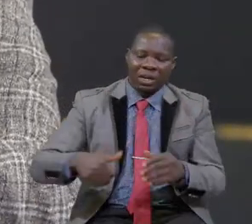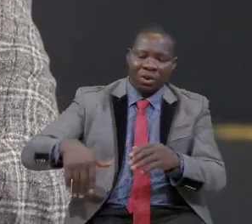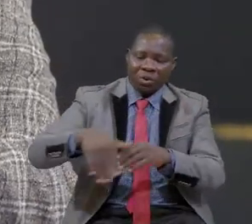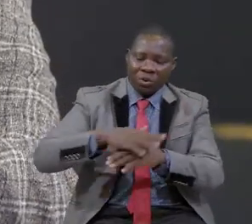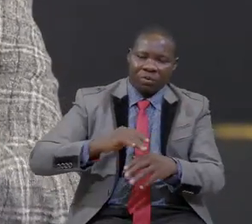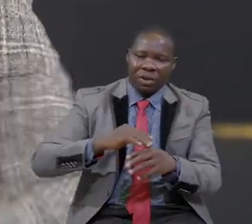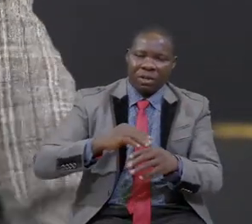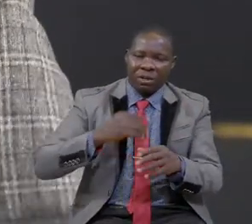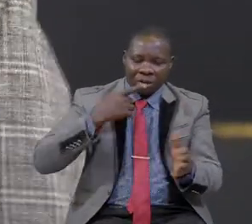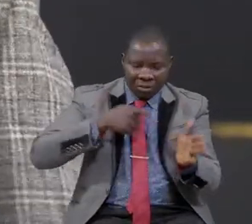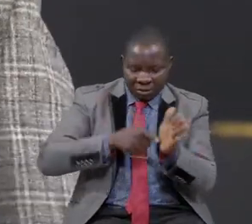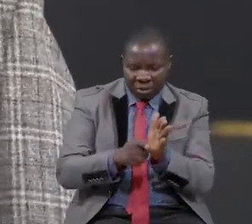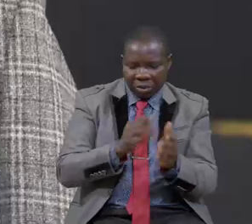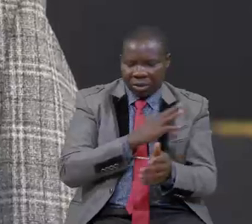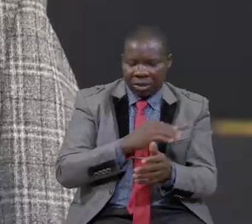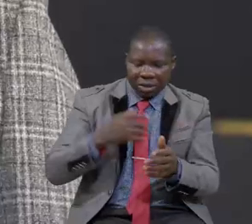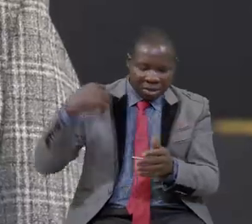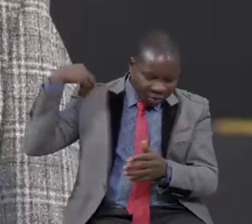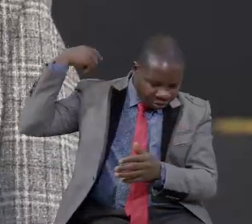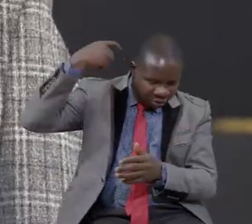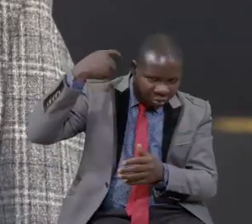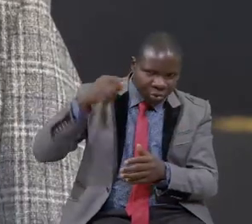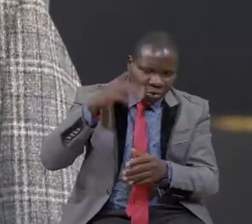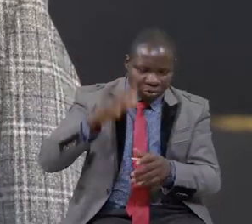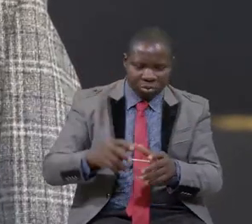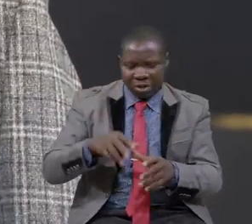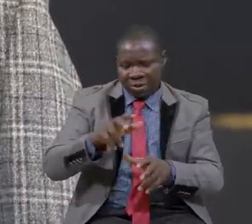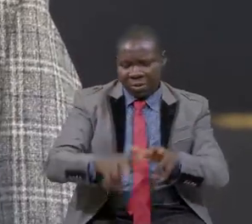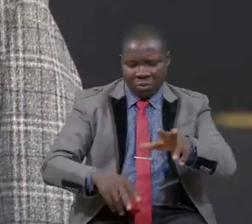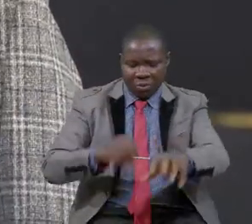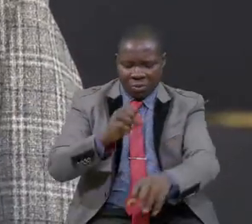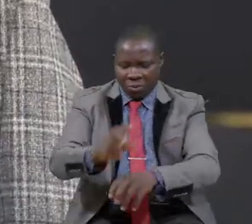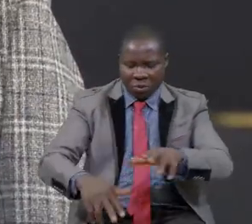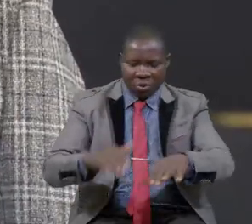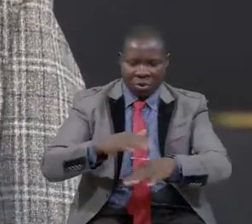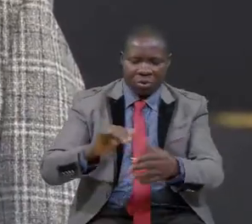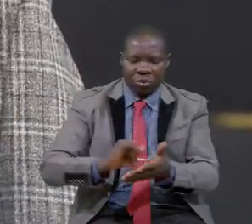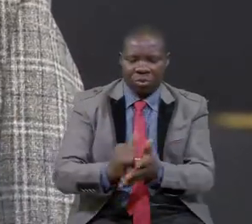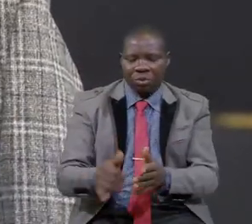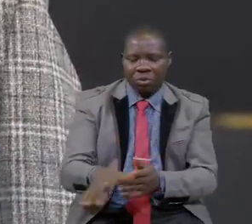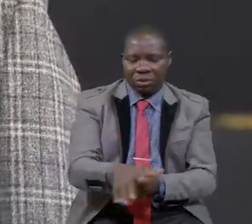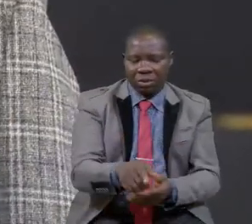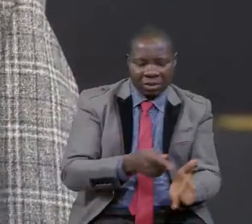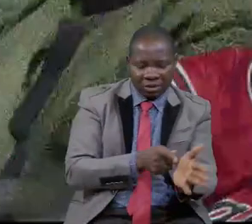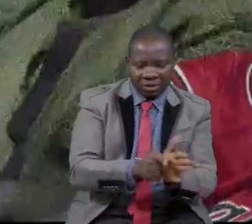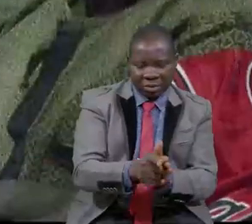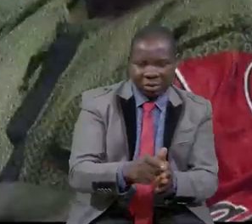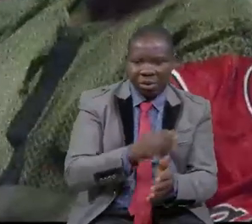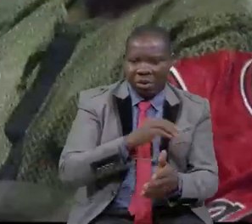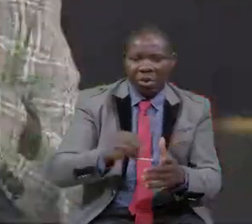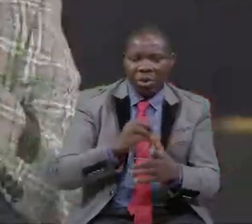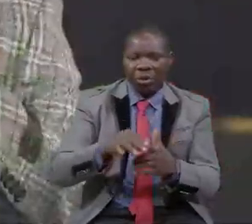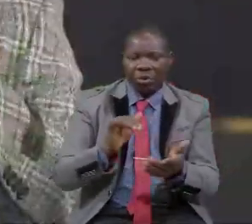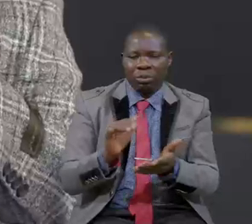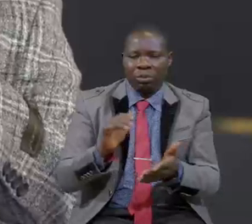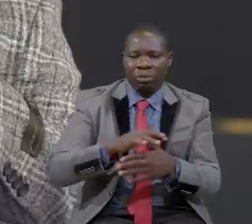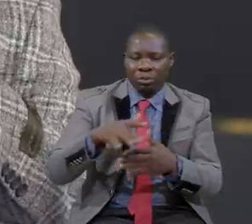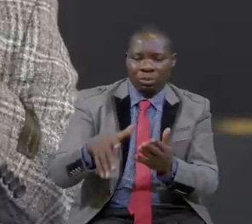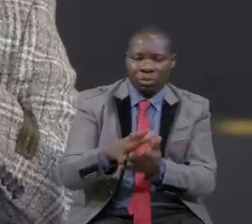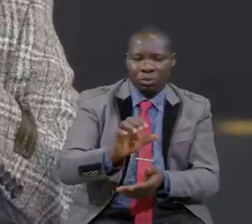scorpions, you'll tread on those serpents. You'll tread on those scorpions. In the